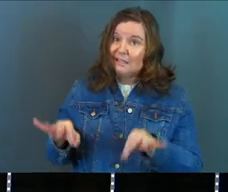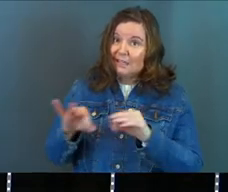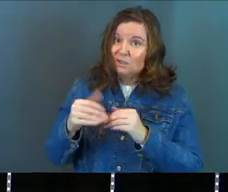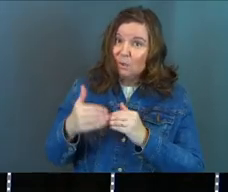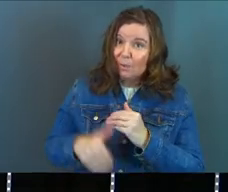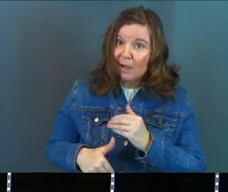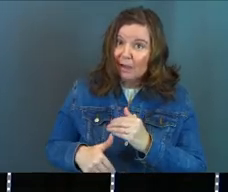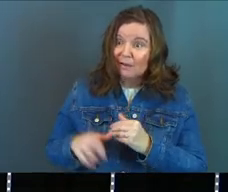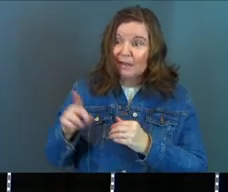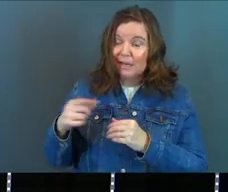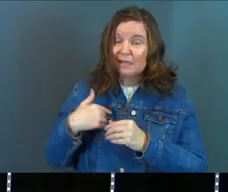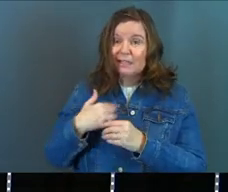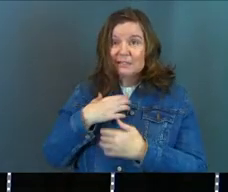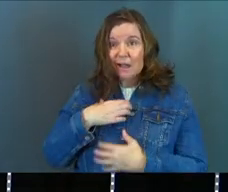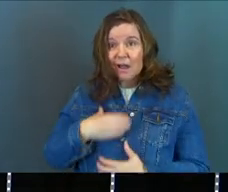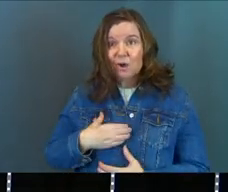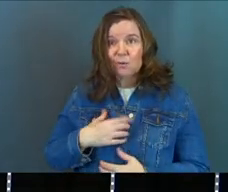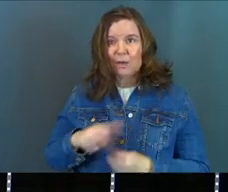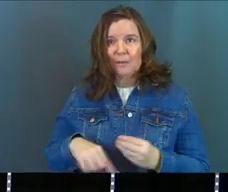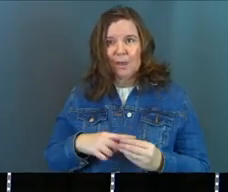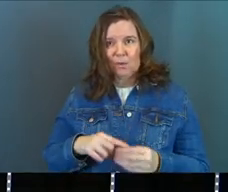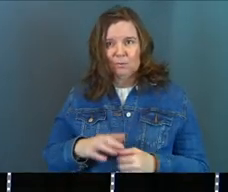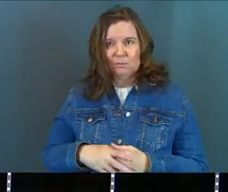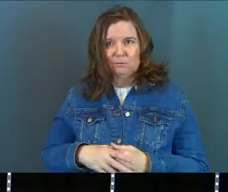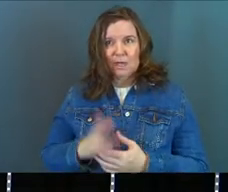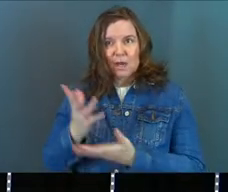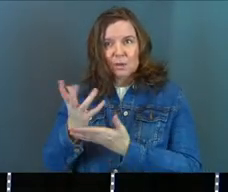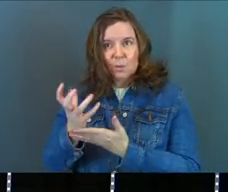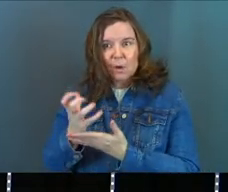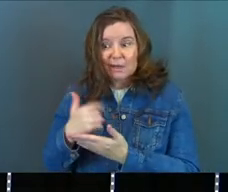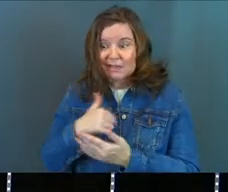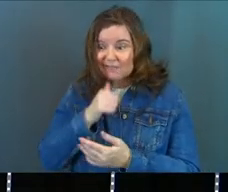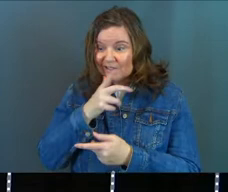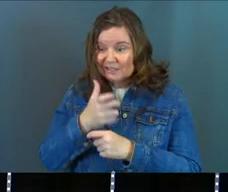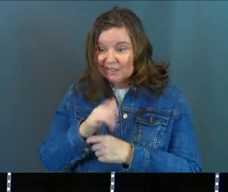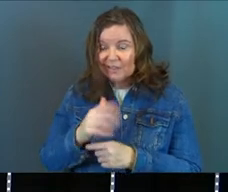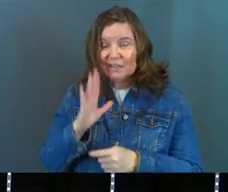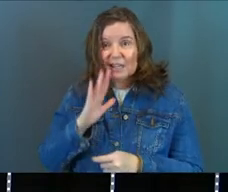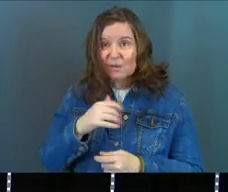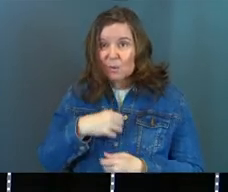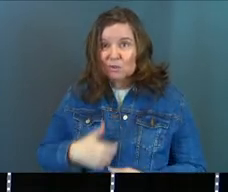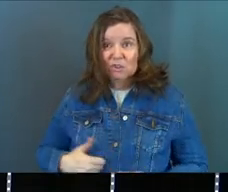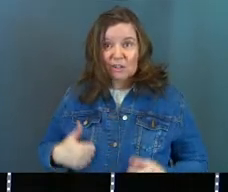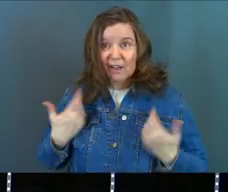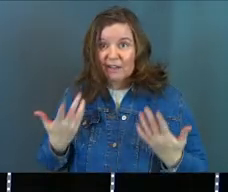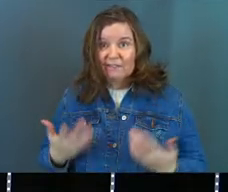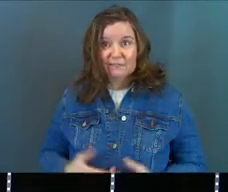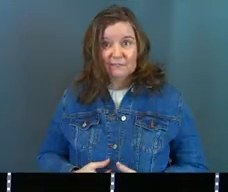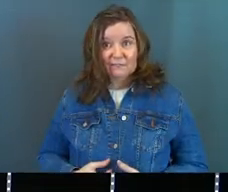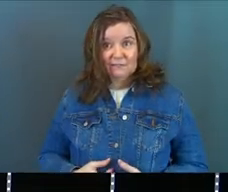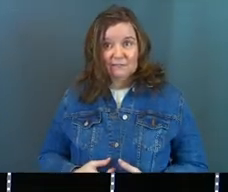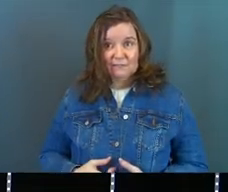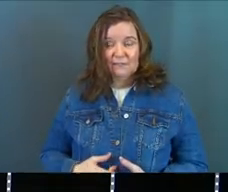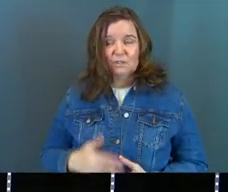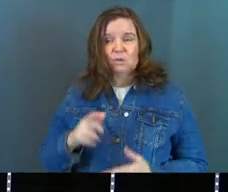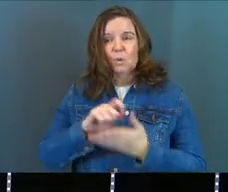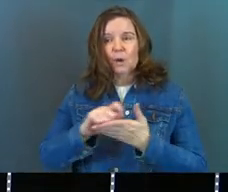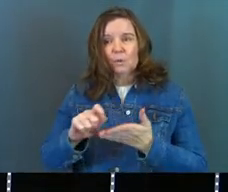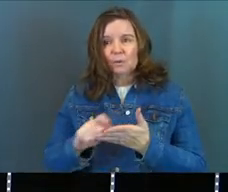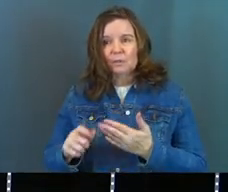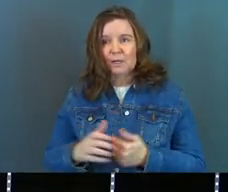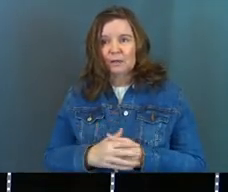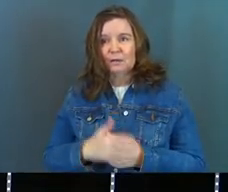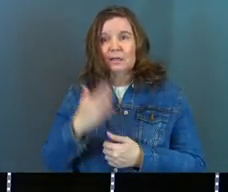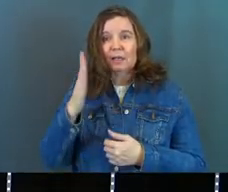bread that he's hungry about. And that if he doesn't get that, he won't survive. So I wrote that